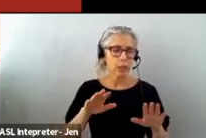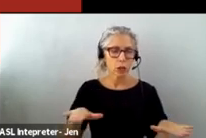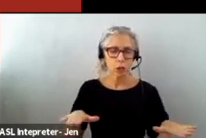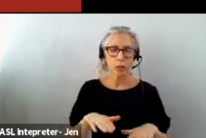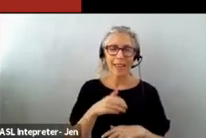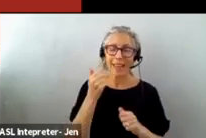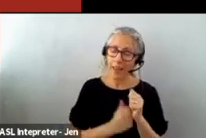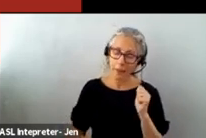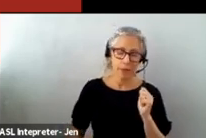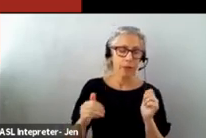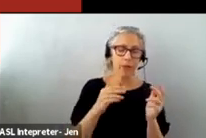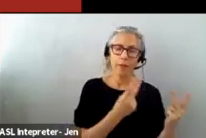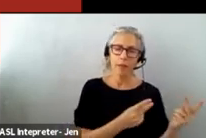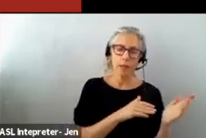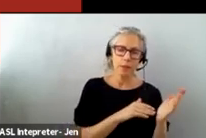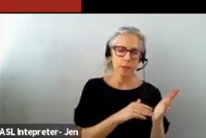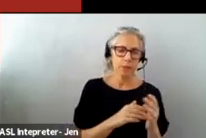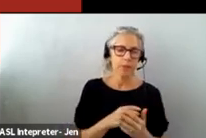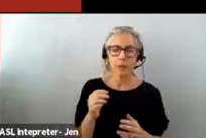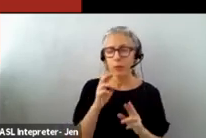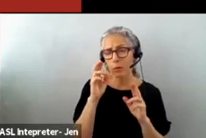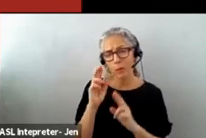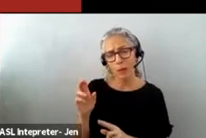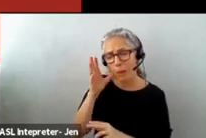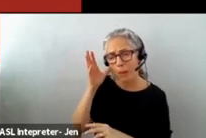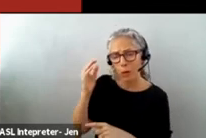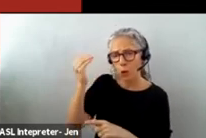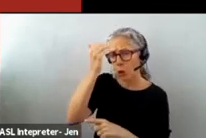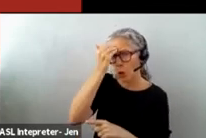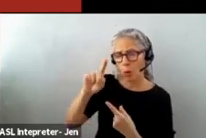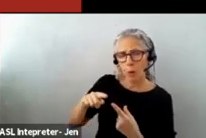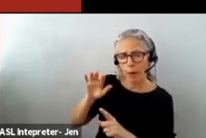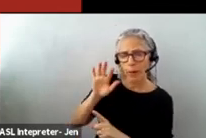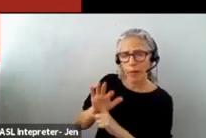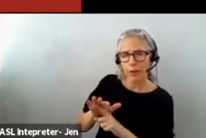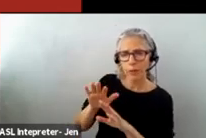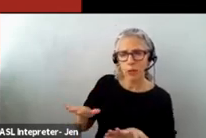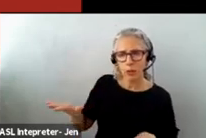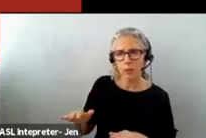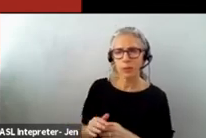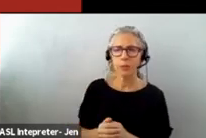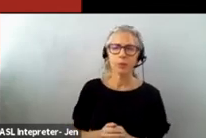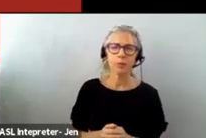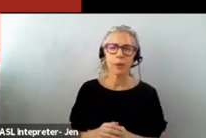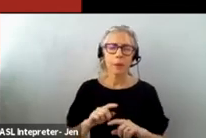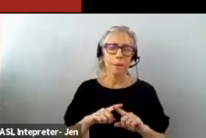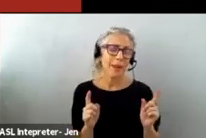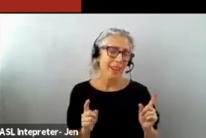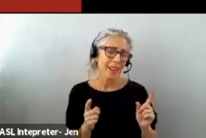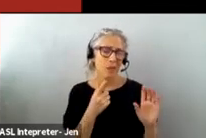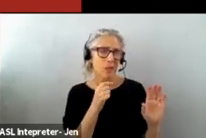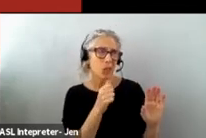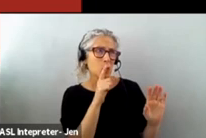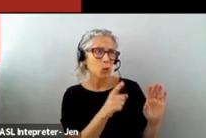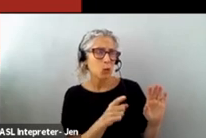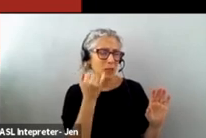pediatrician visit. We also then need to respect that parents know about their children, but if they say, I'm not sure